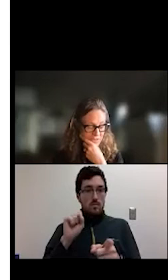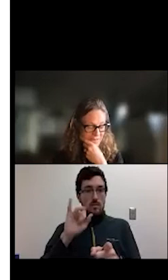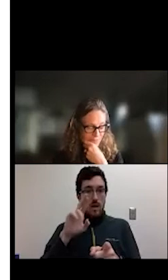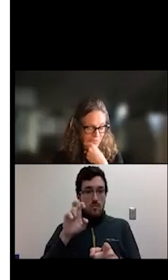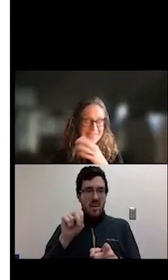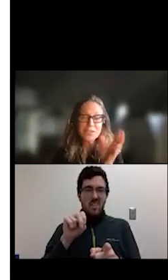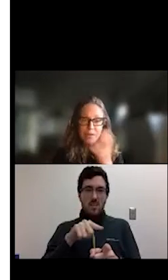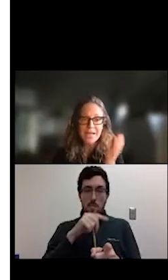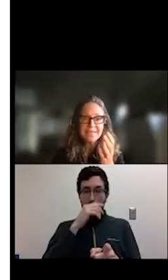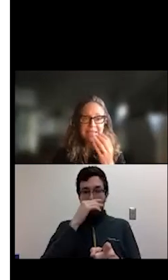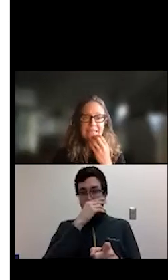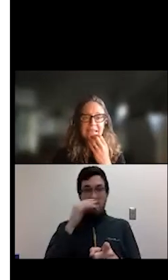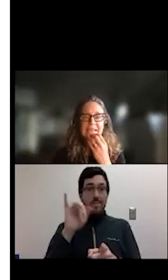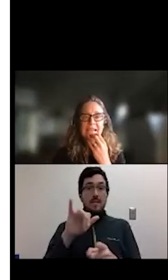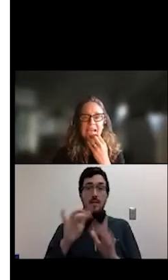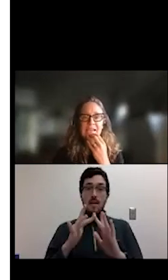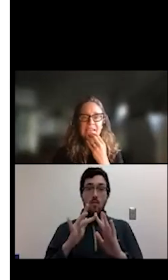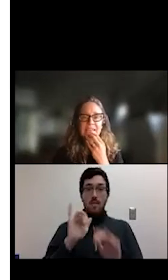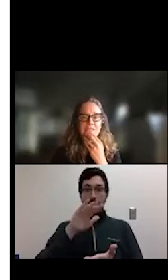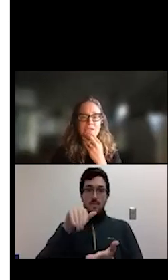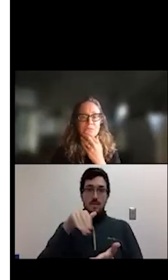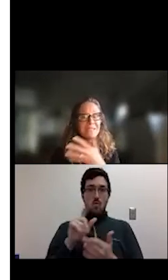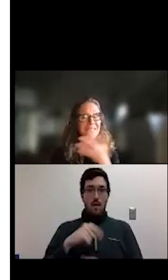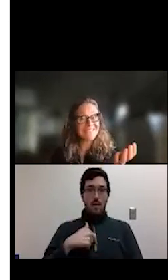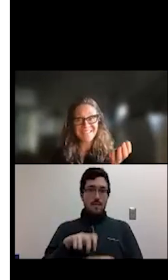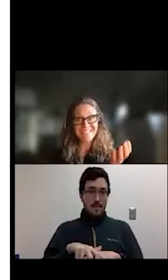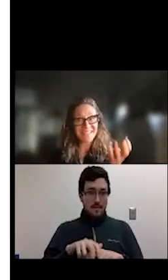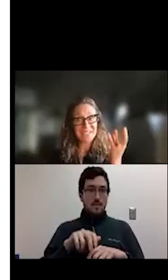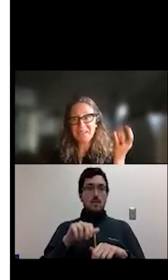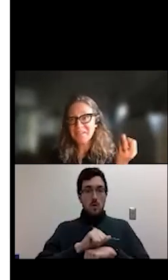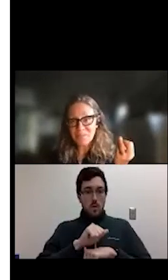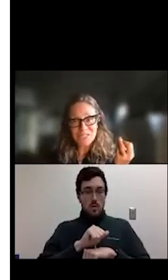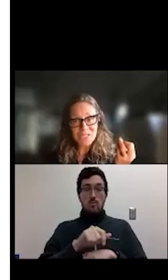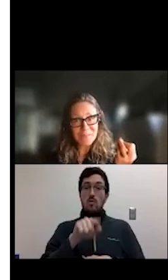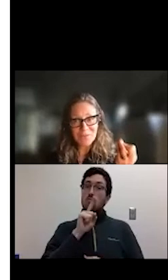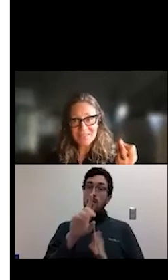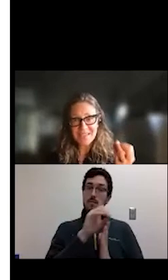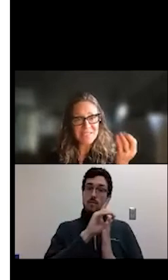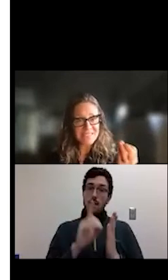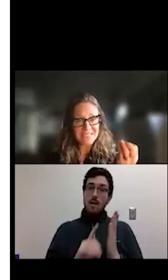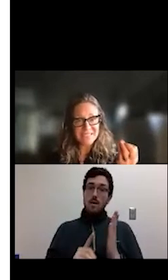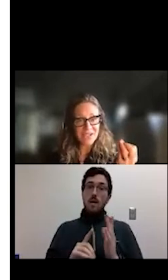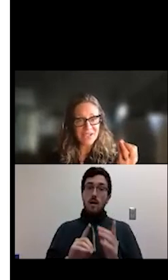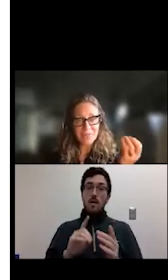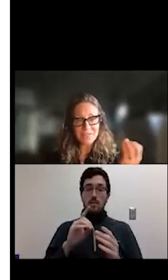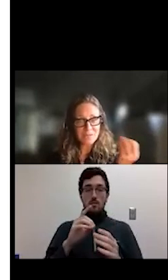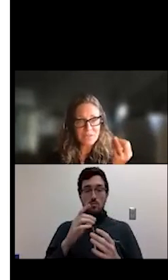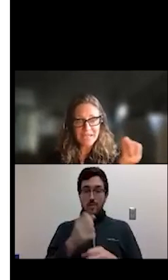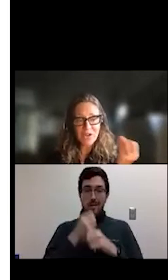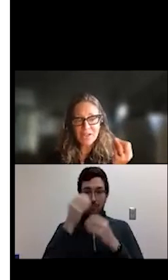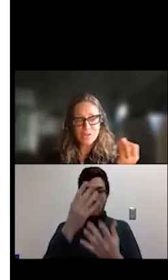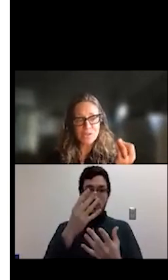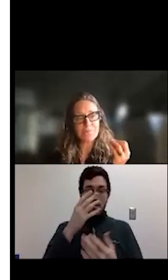the network, the center where I sit, is really designed to get information about this, evidence in this area,